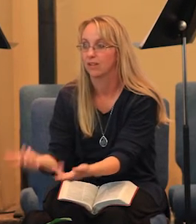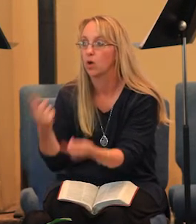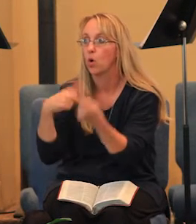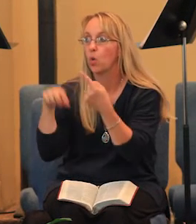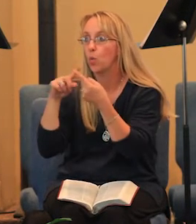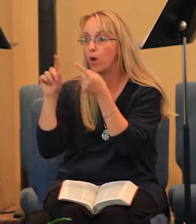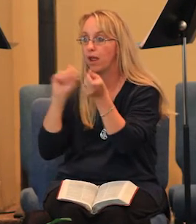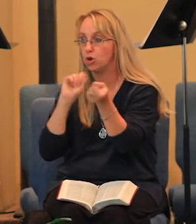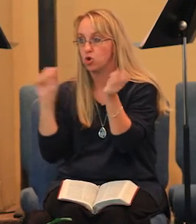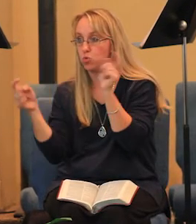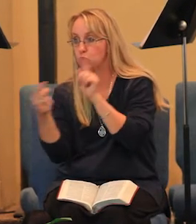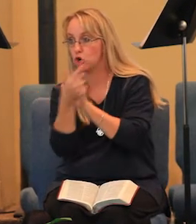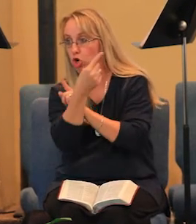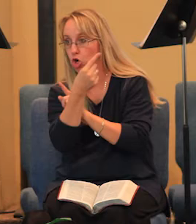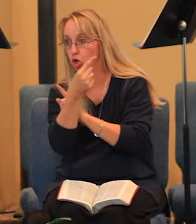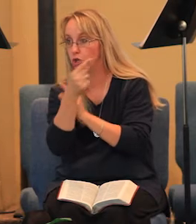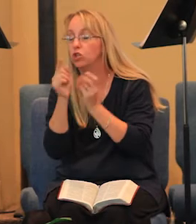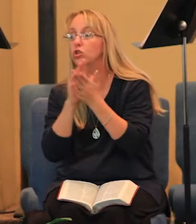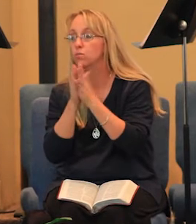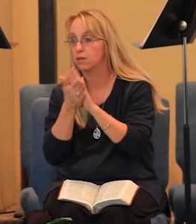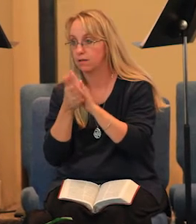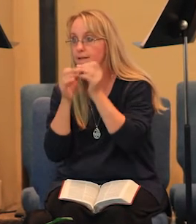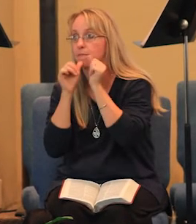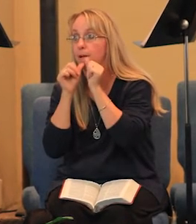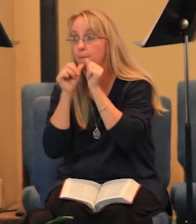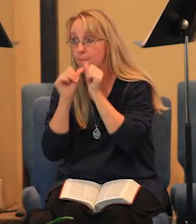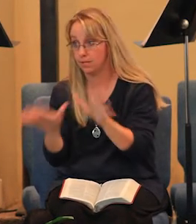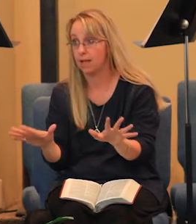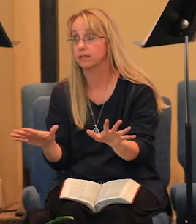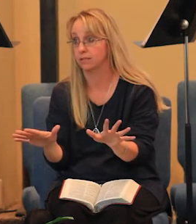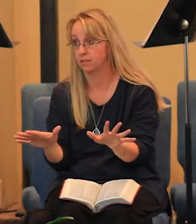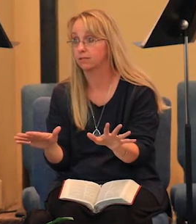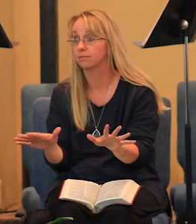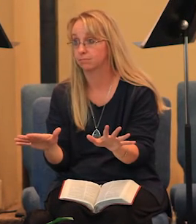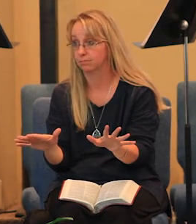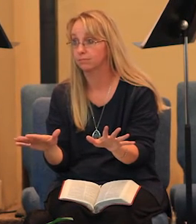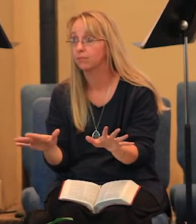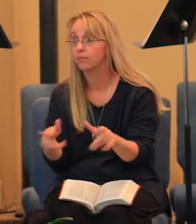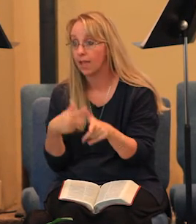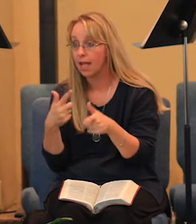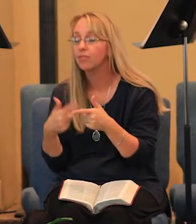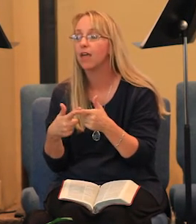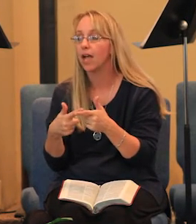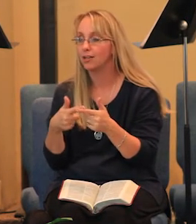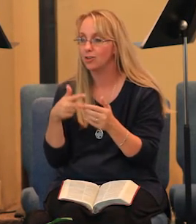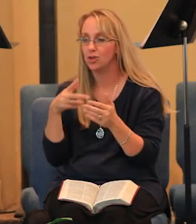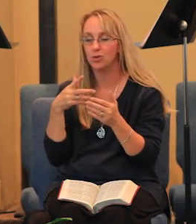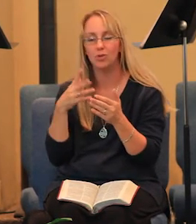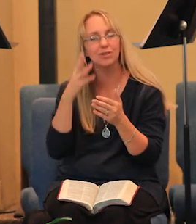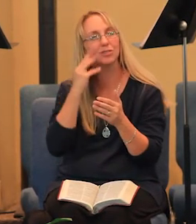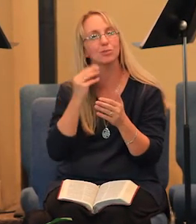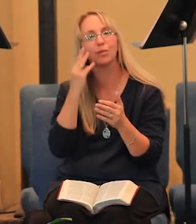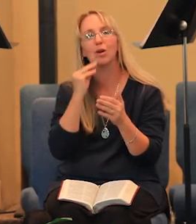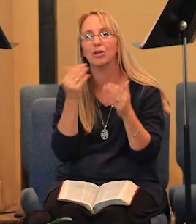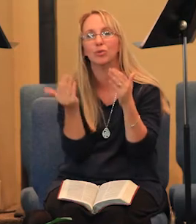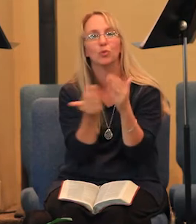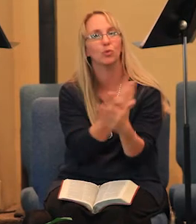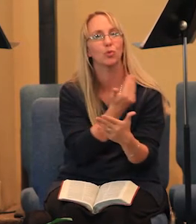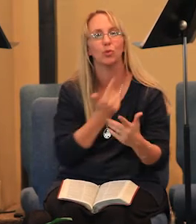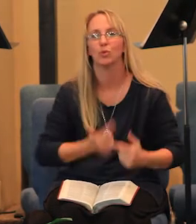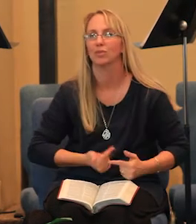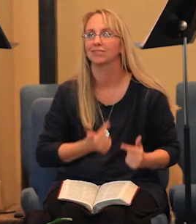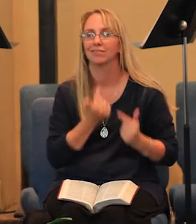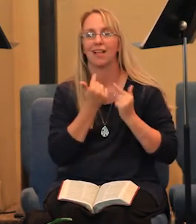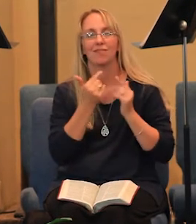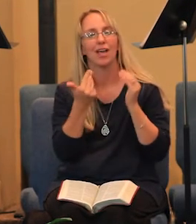When you turn, you're blessed. And then you get to walk in the newness of life. You get to walk in